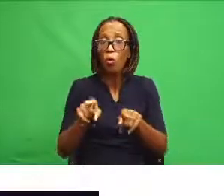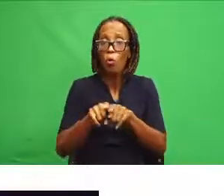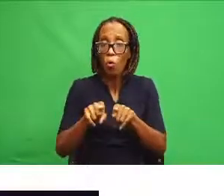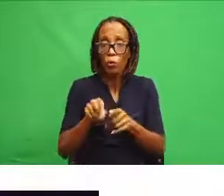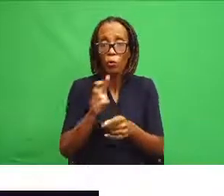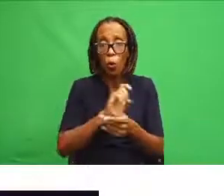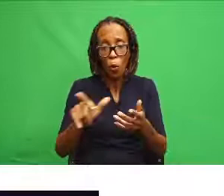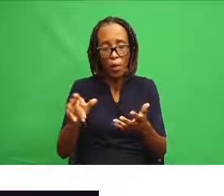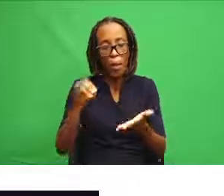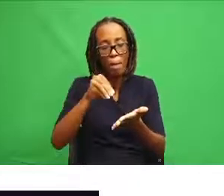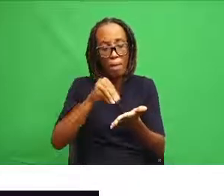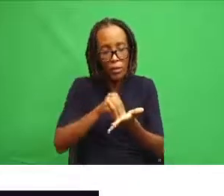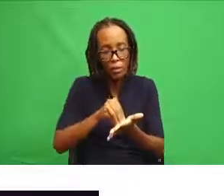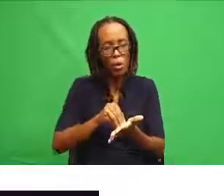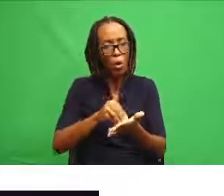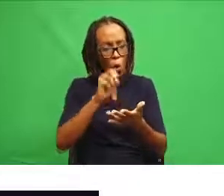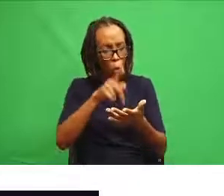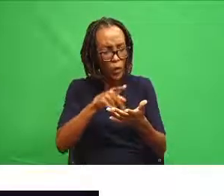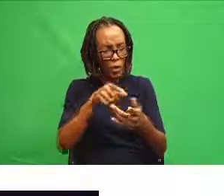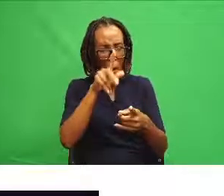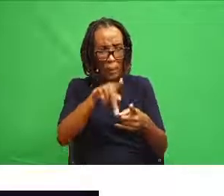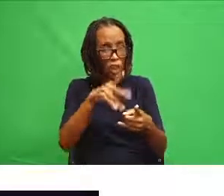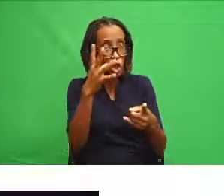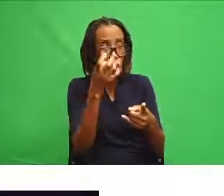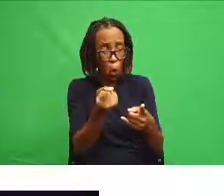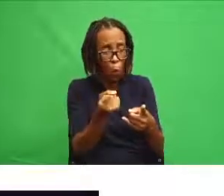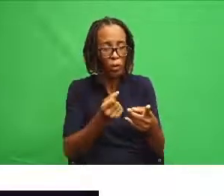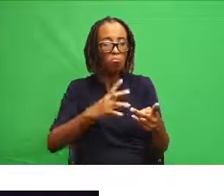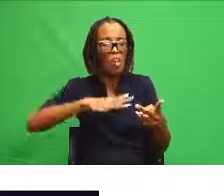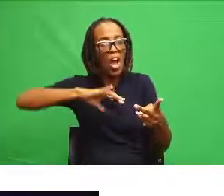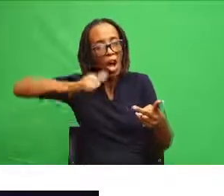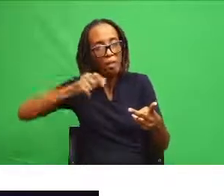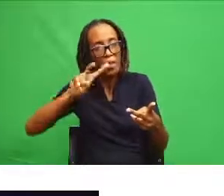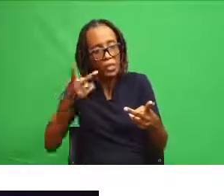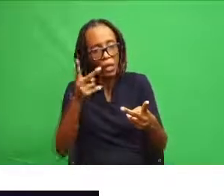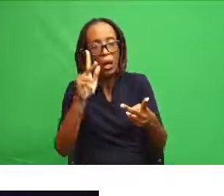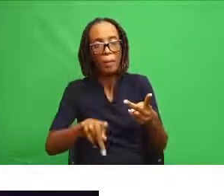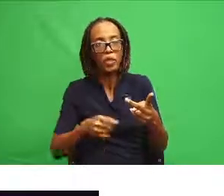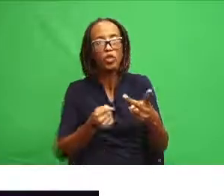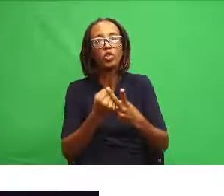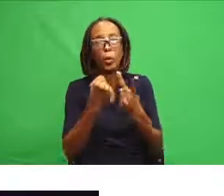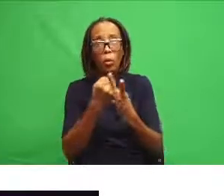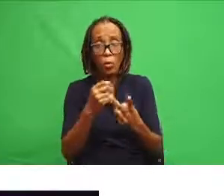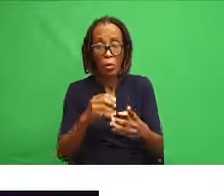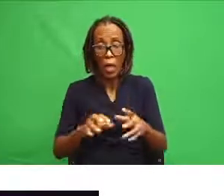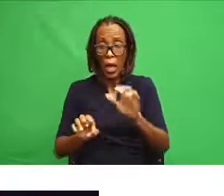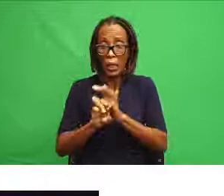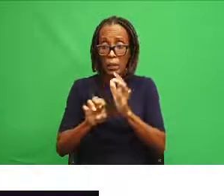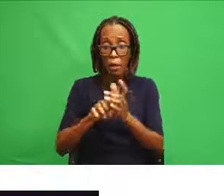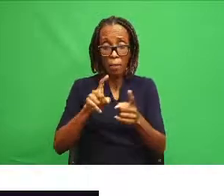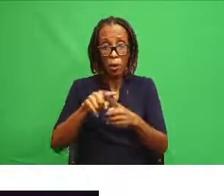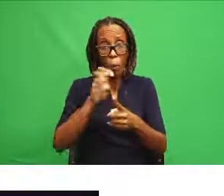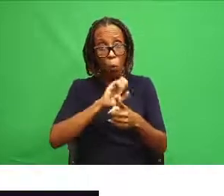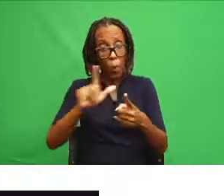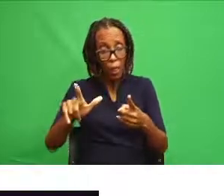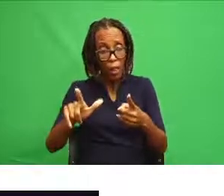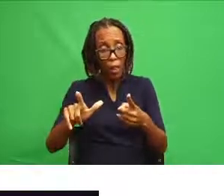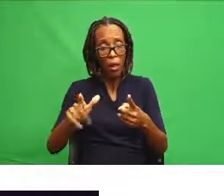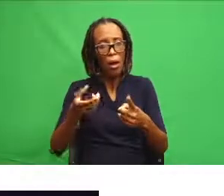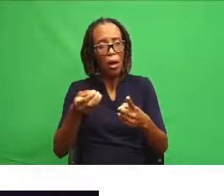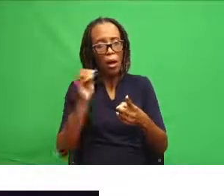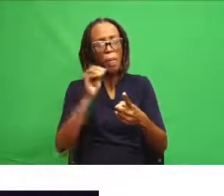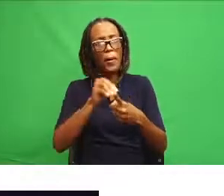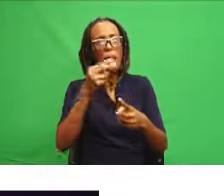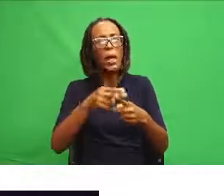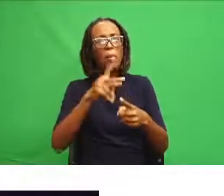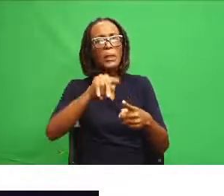to name a secondary person, because obviously the executor can die just before you do or just